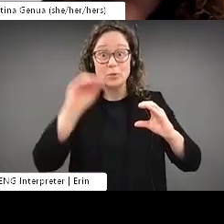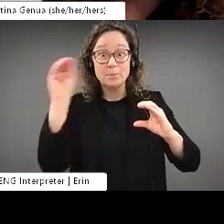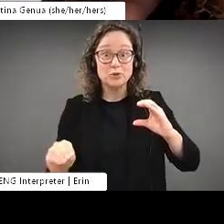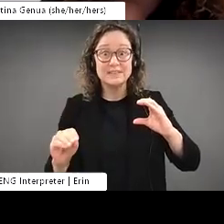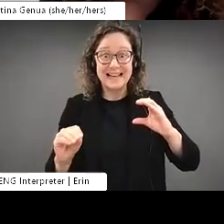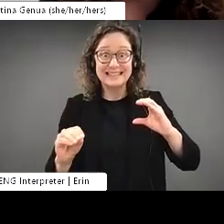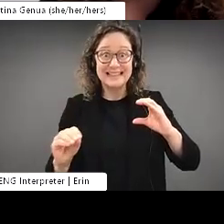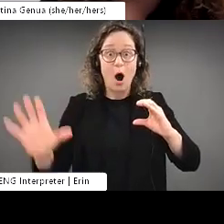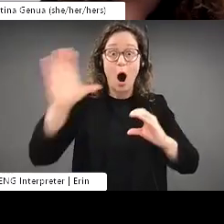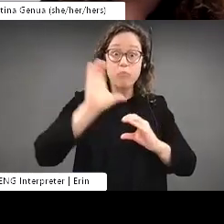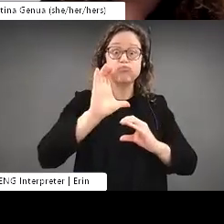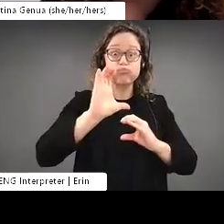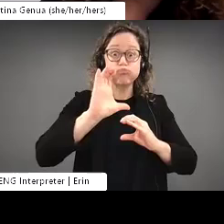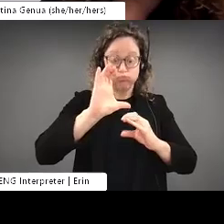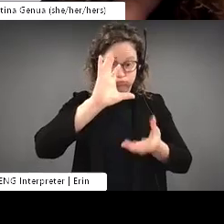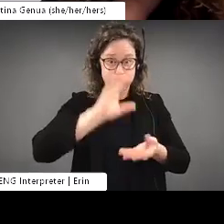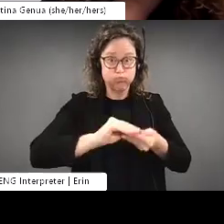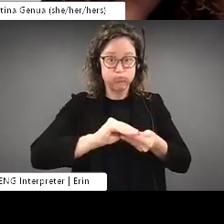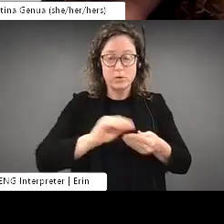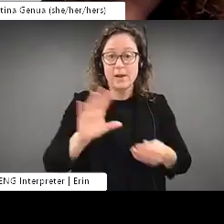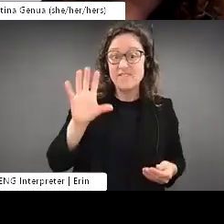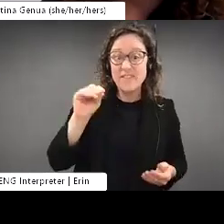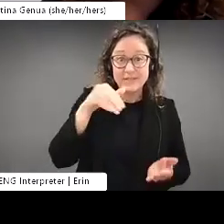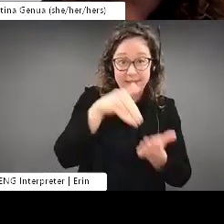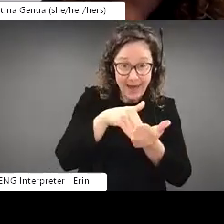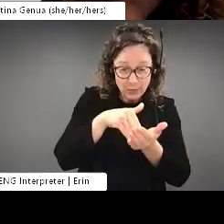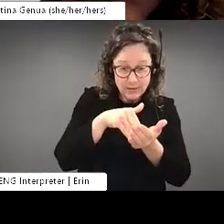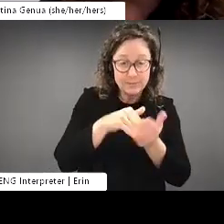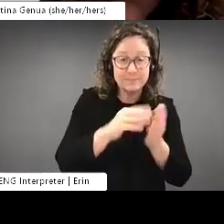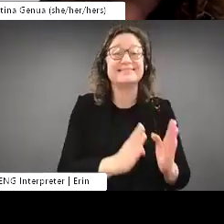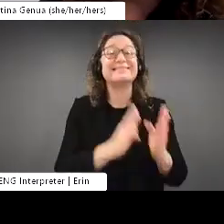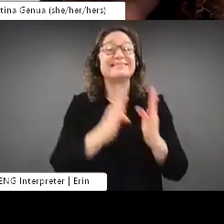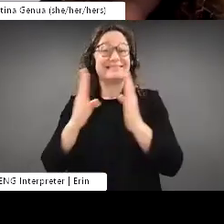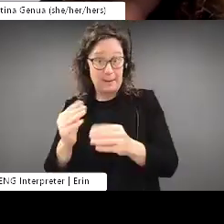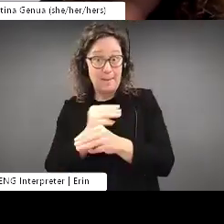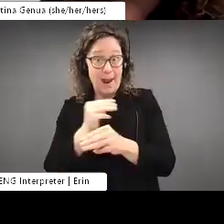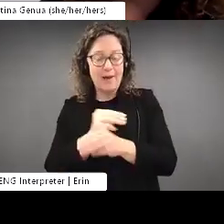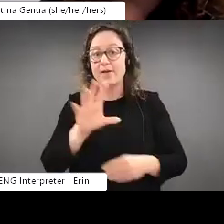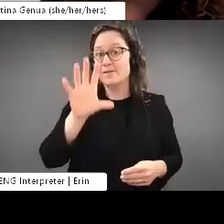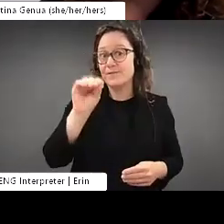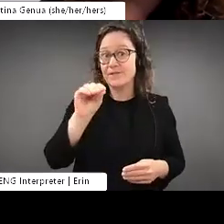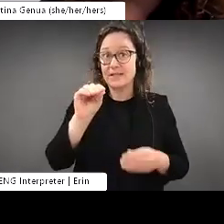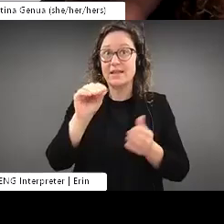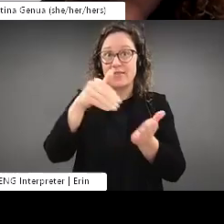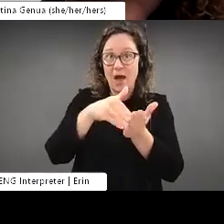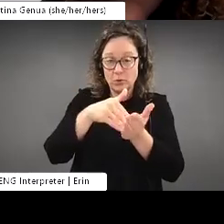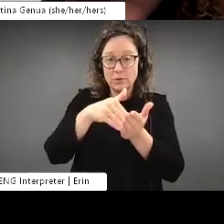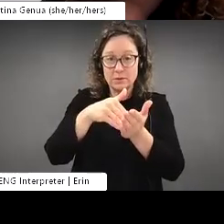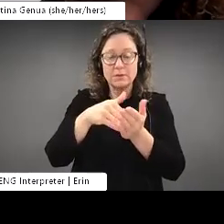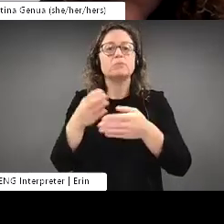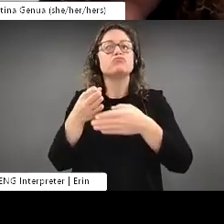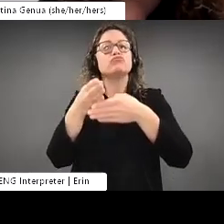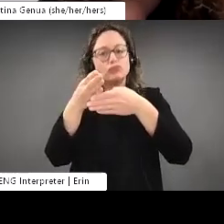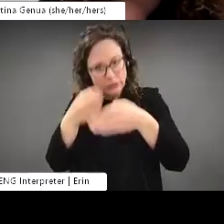Okay. If we take that 50,000 and we divide it by 100, so if we borrow $100 from a cash